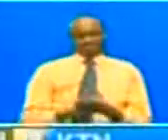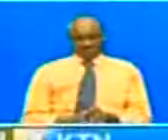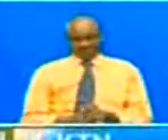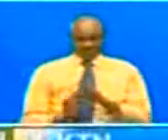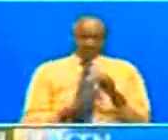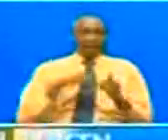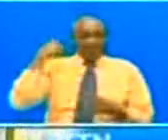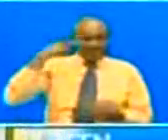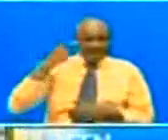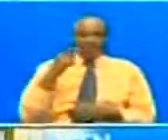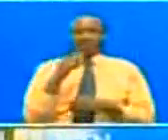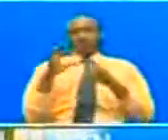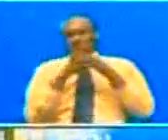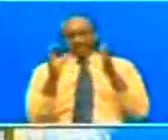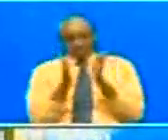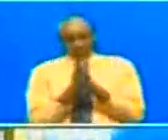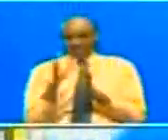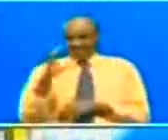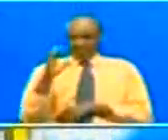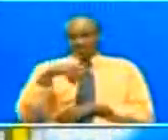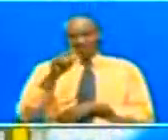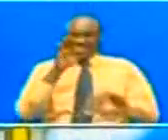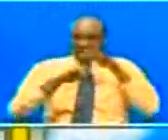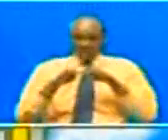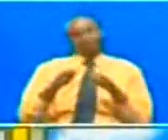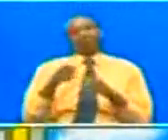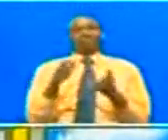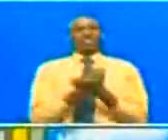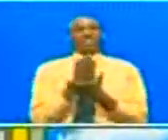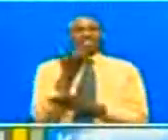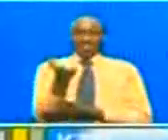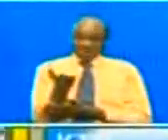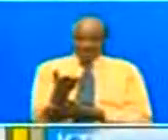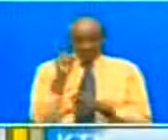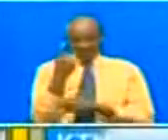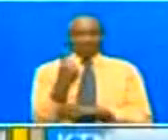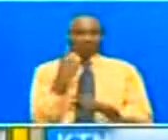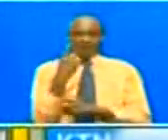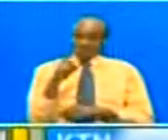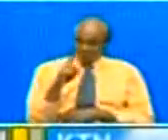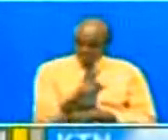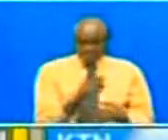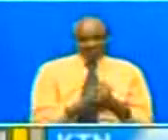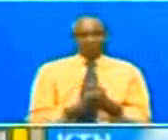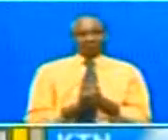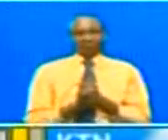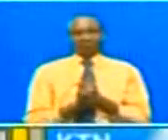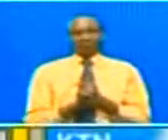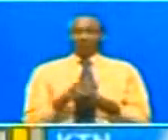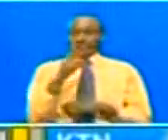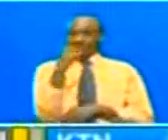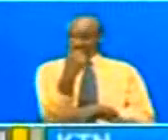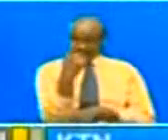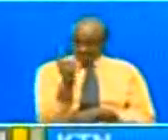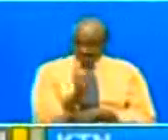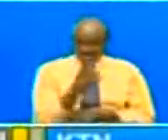United and Chemelil Sugar shared the spoils at the Nyayo National Stadium. Mathare United drew first blood through Eric Mata in the 21st minute from